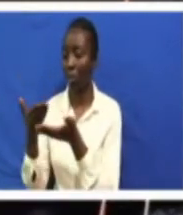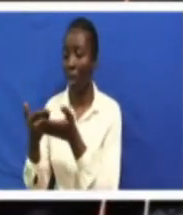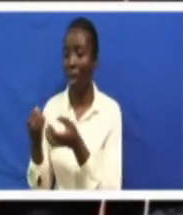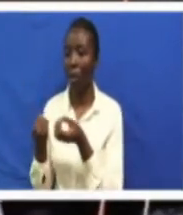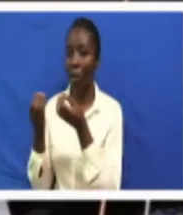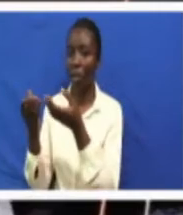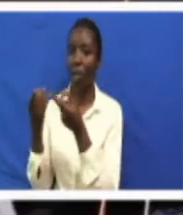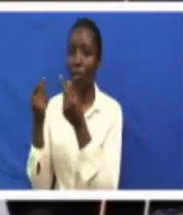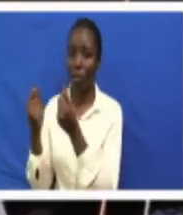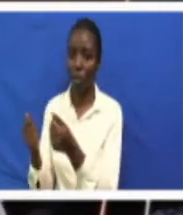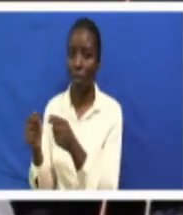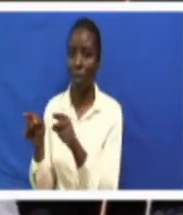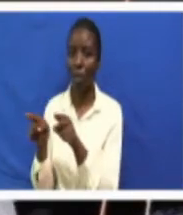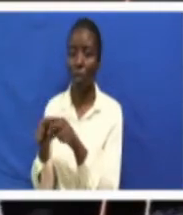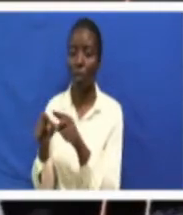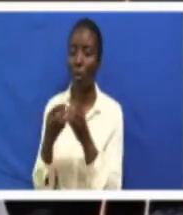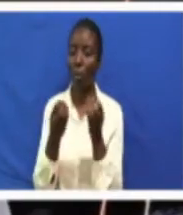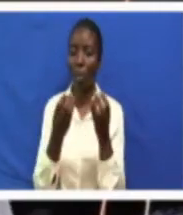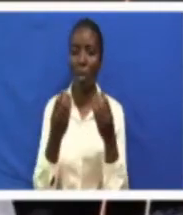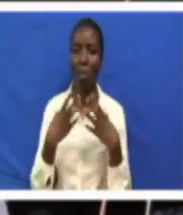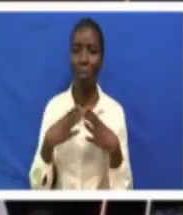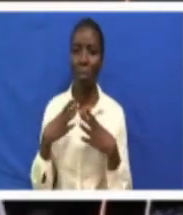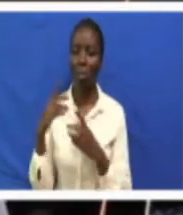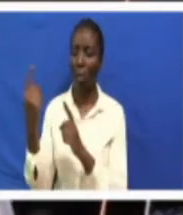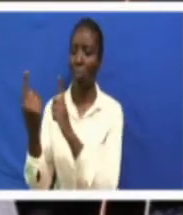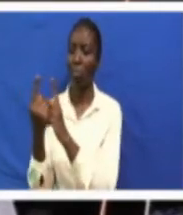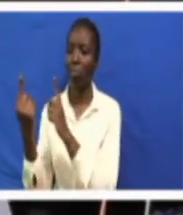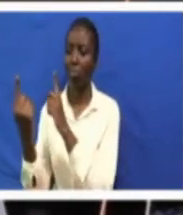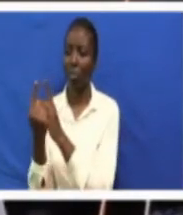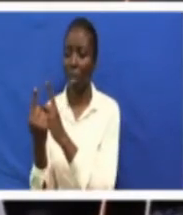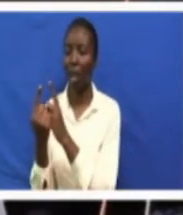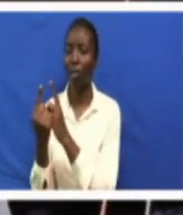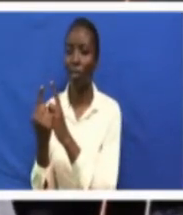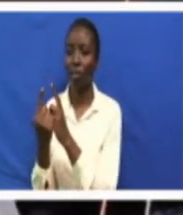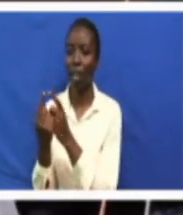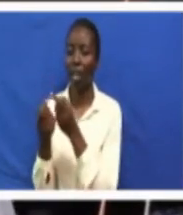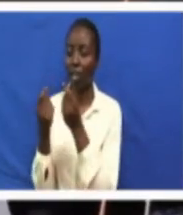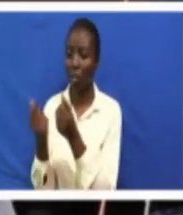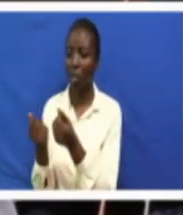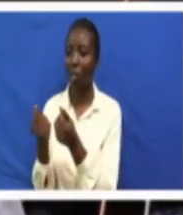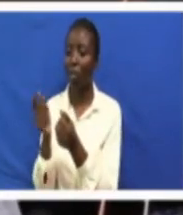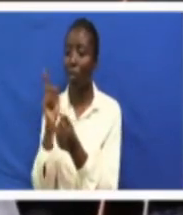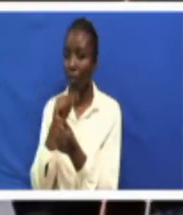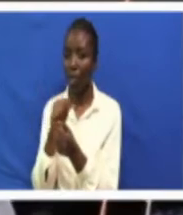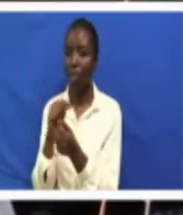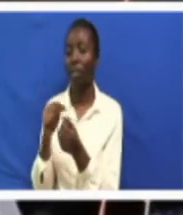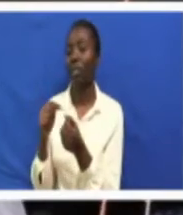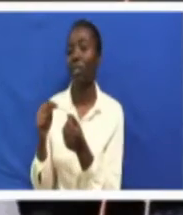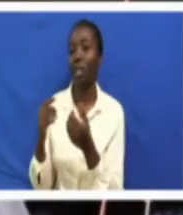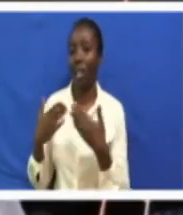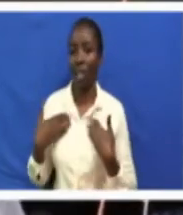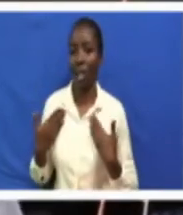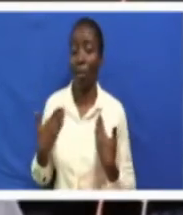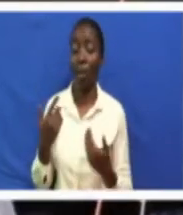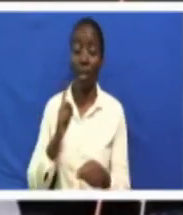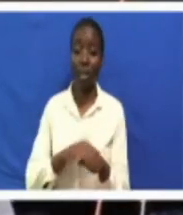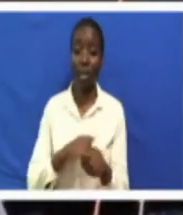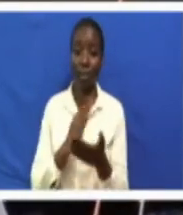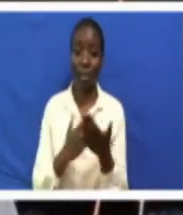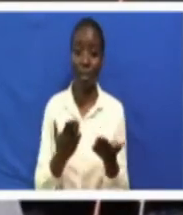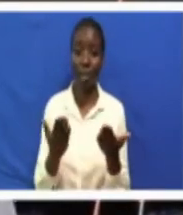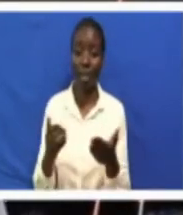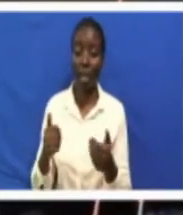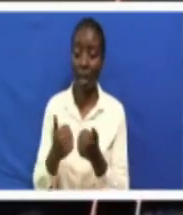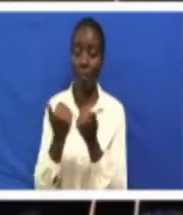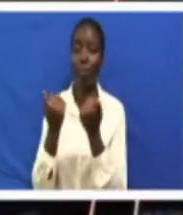solution and a lot of clients who are on boarded with us they are very happy with whenever a risk appears or happens we always